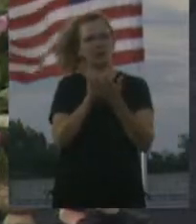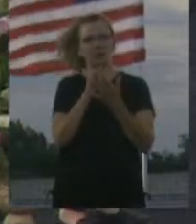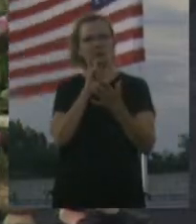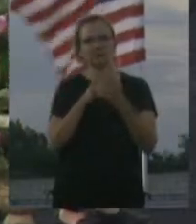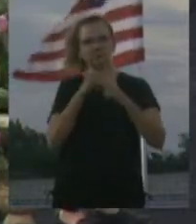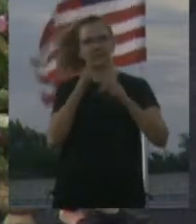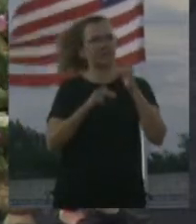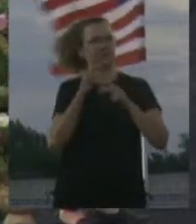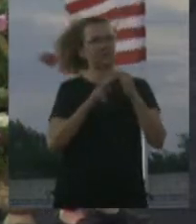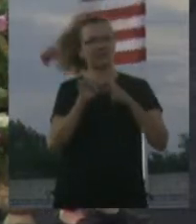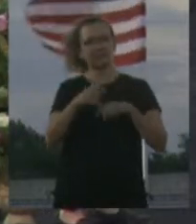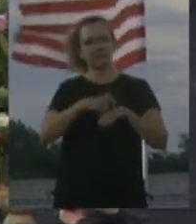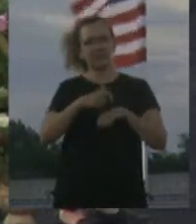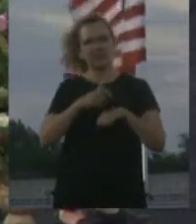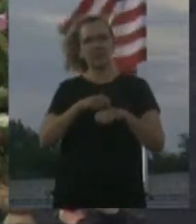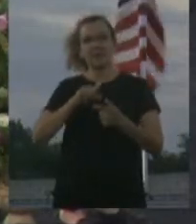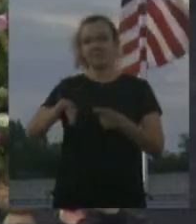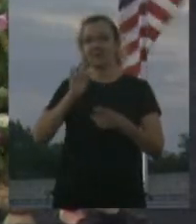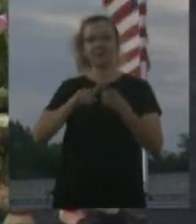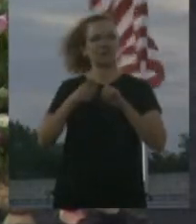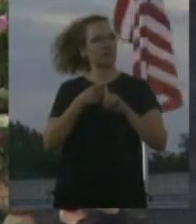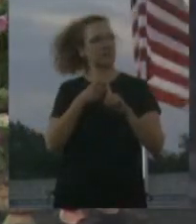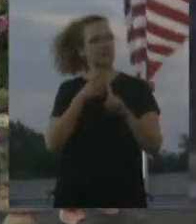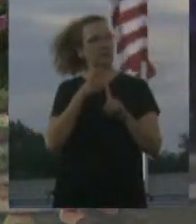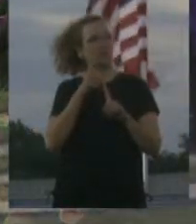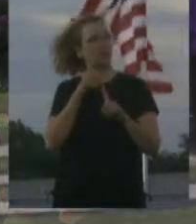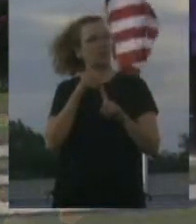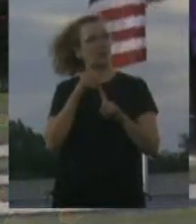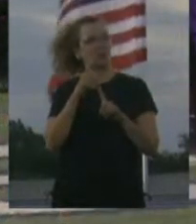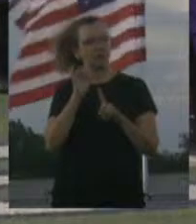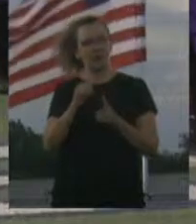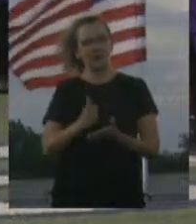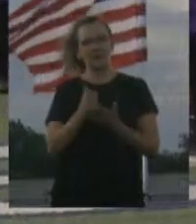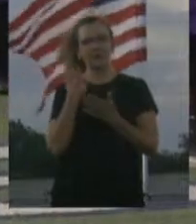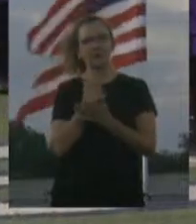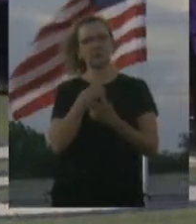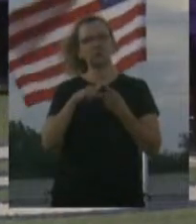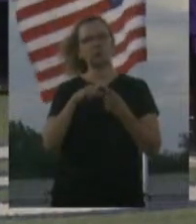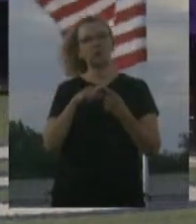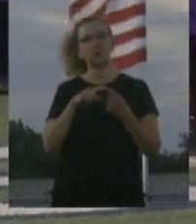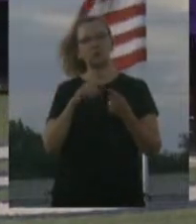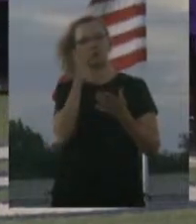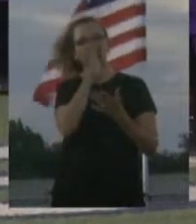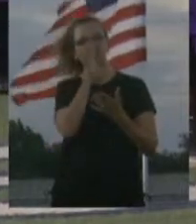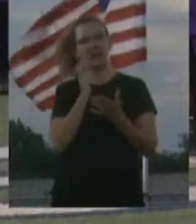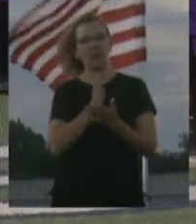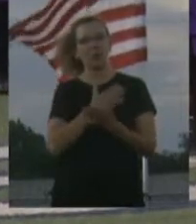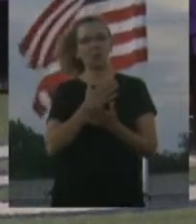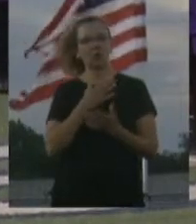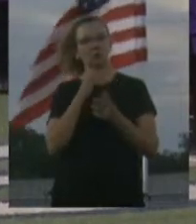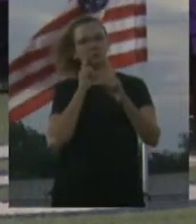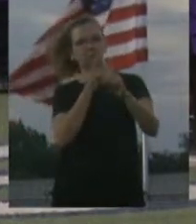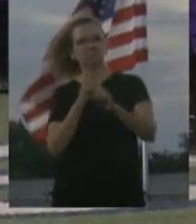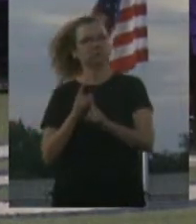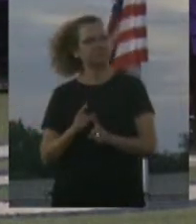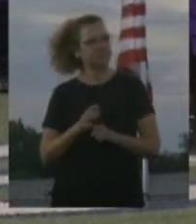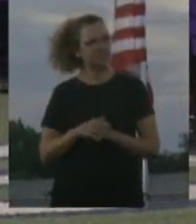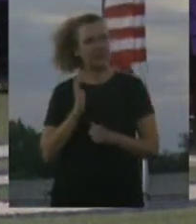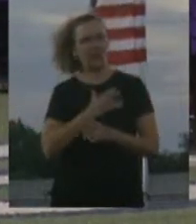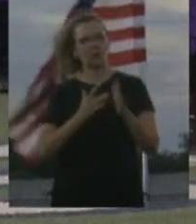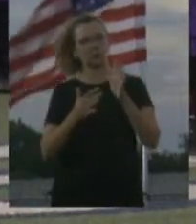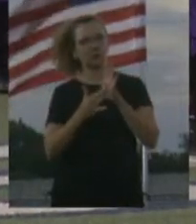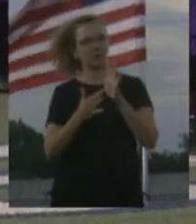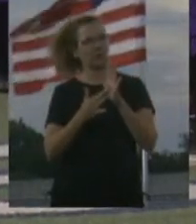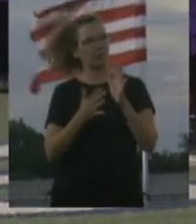and joining organizations or programs that offered us an opportunity to explore our passions. Our sophomore year, we transitioned from learning in